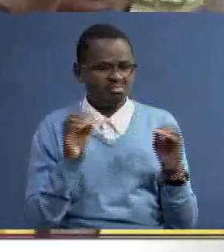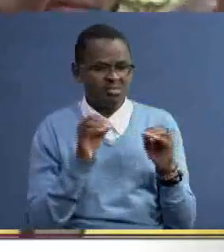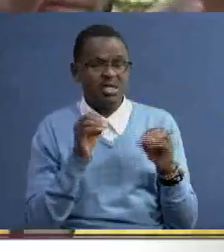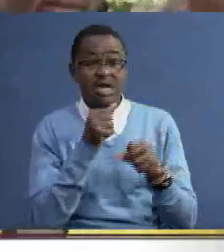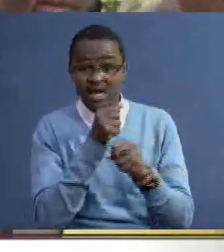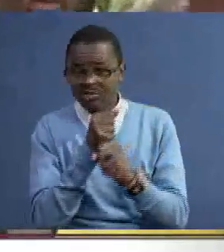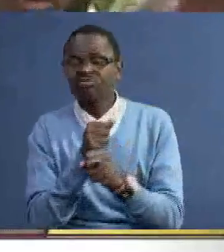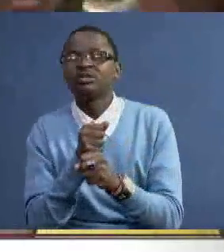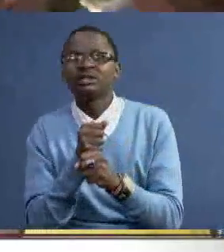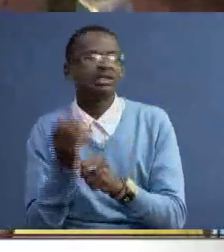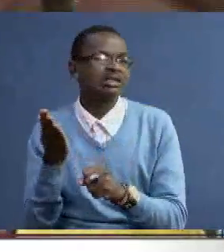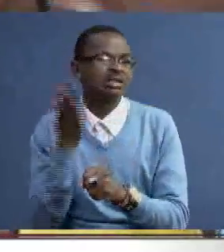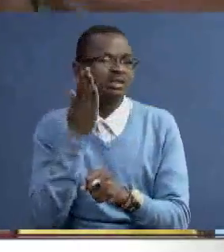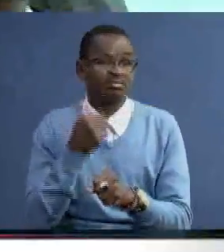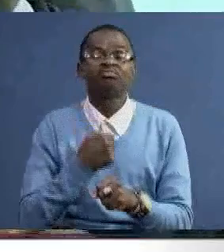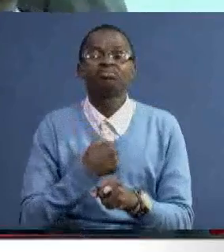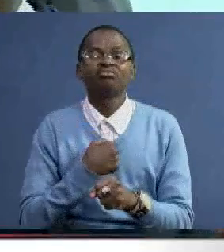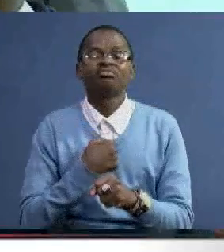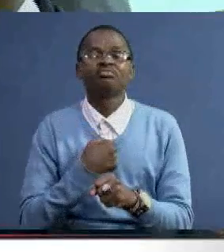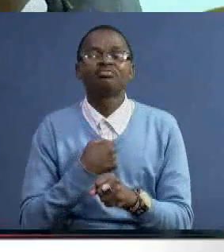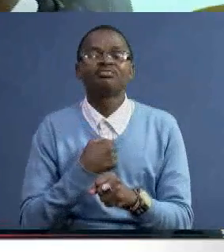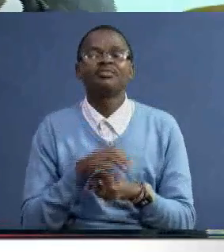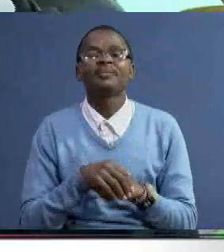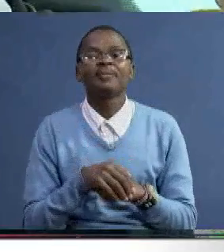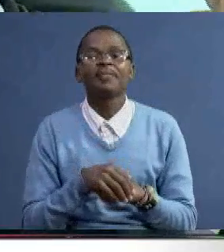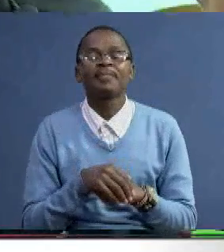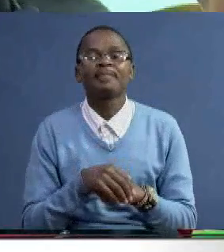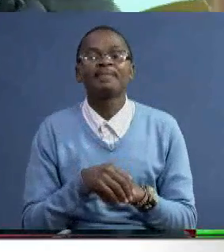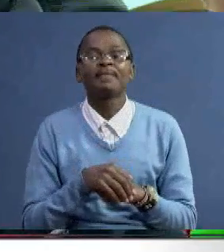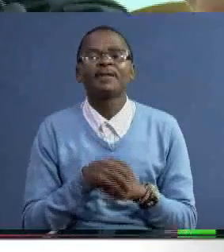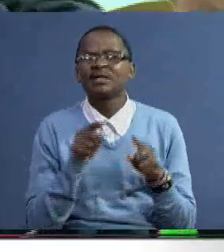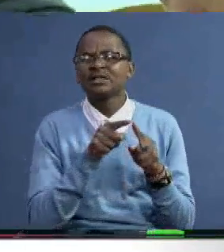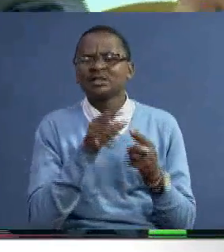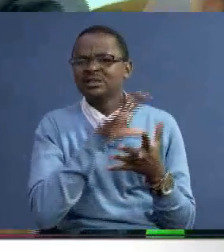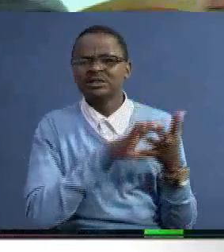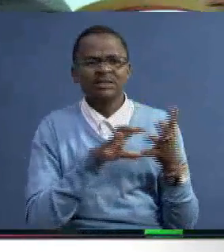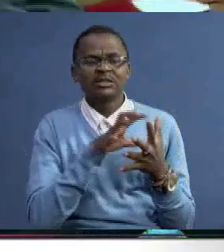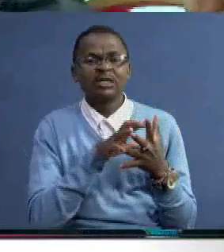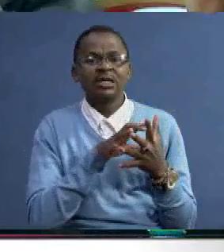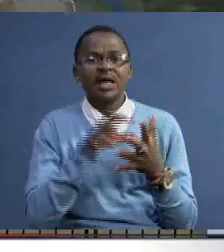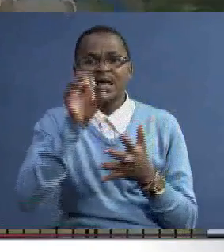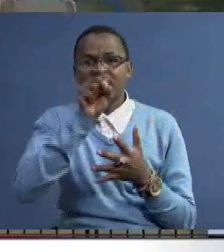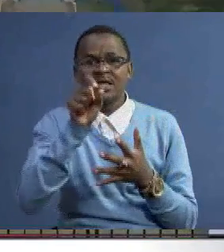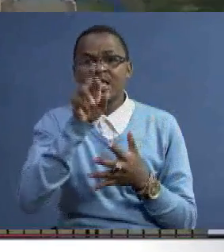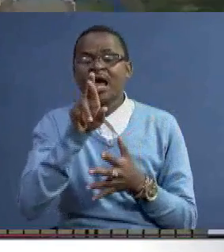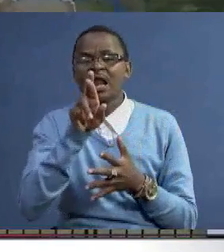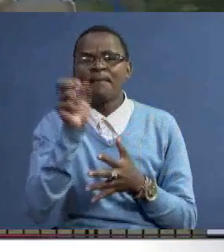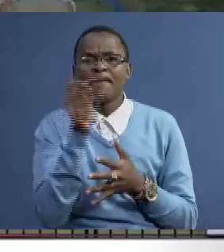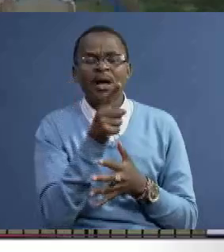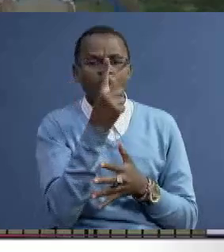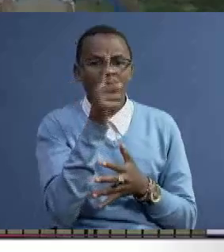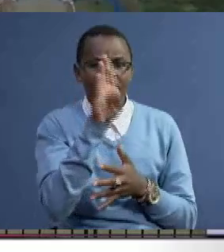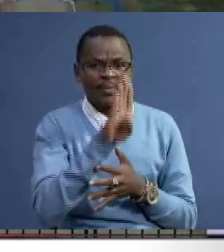yenye nilimfanyia, akanipiga kofi. Puzzles still surround the standard gauge railway over the monthly expenditure of